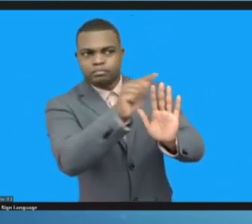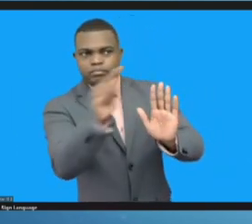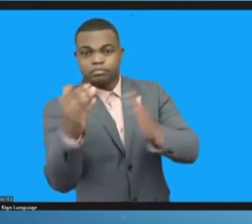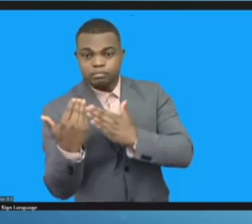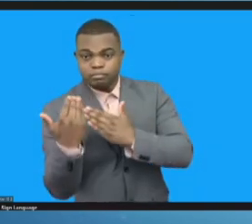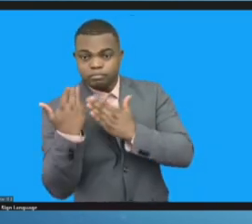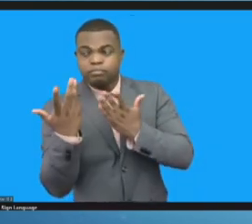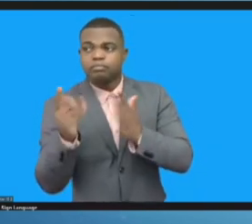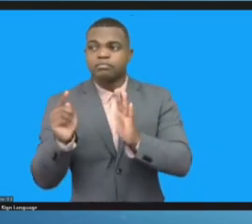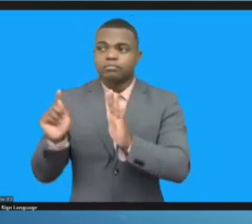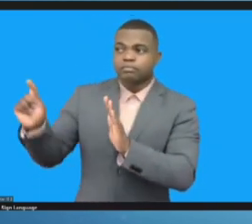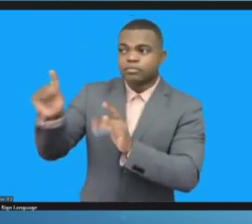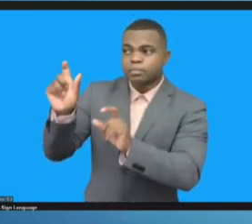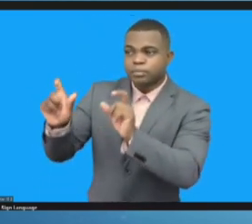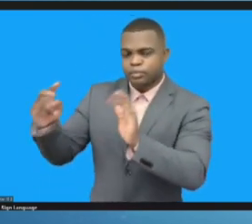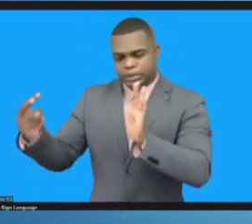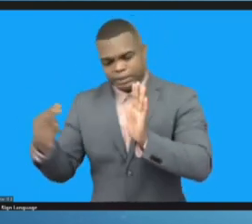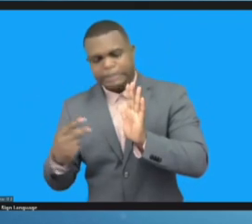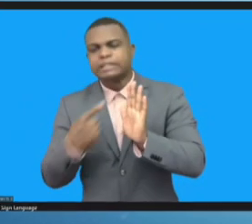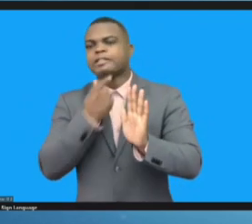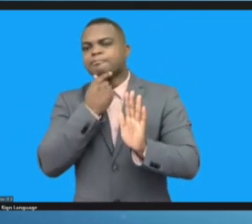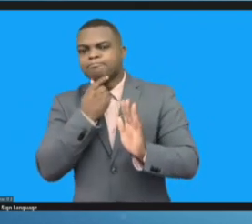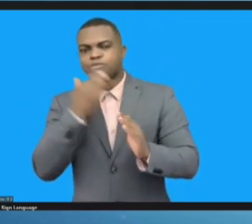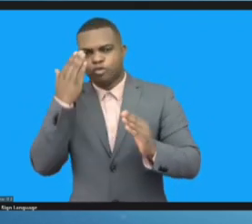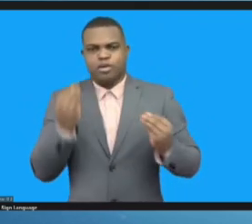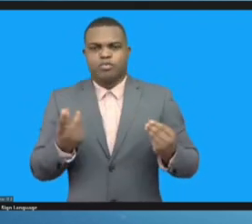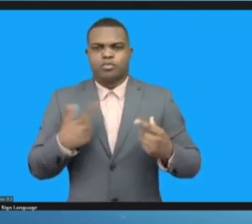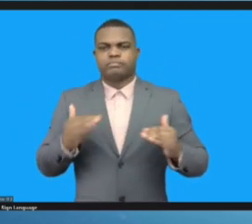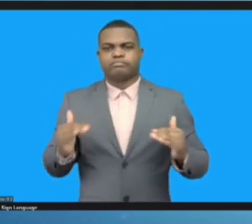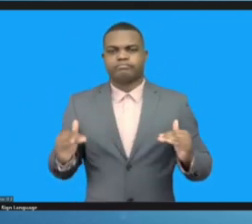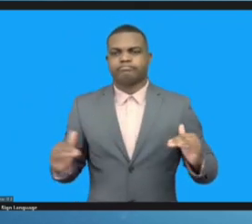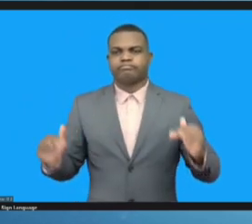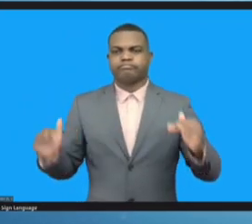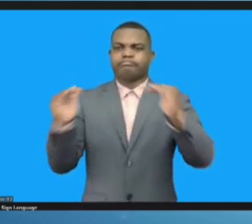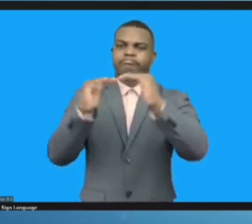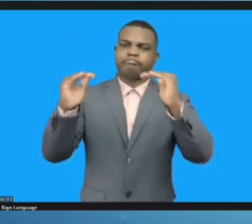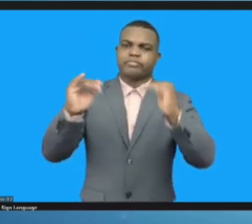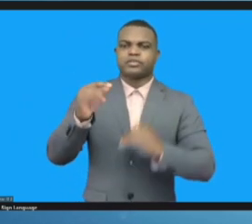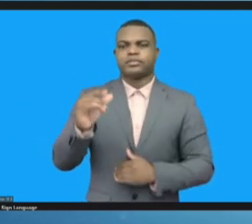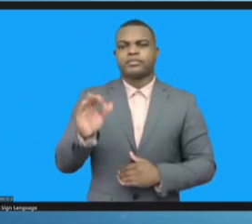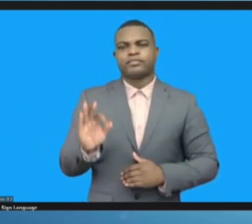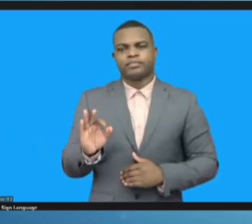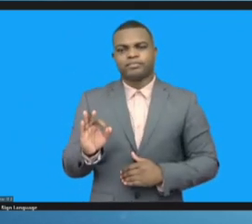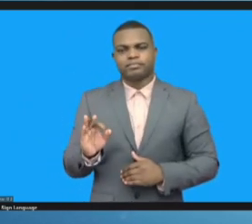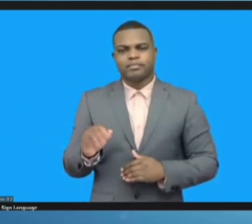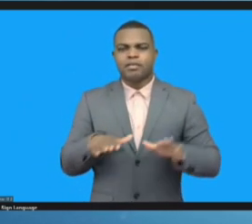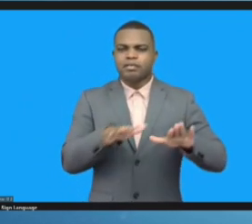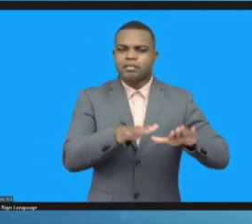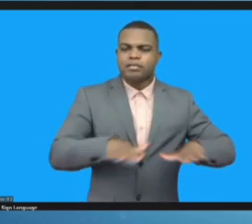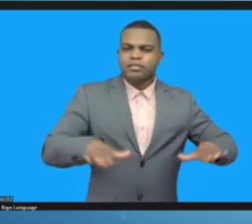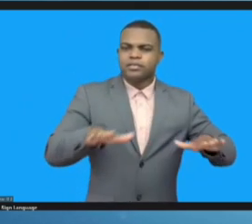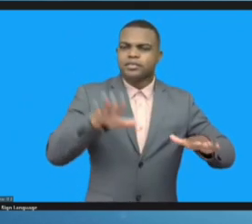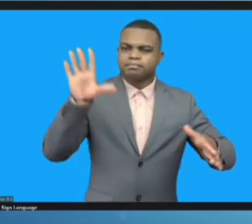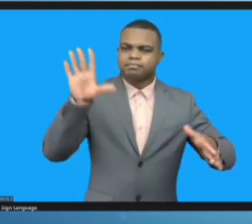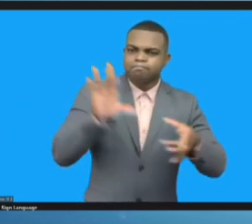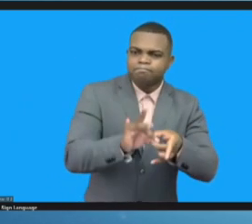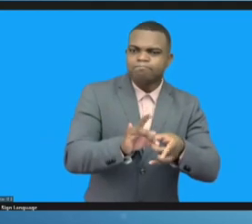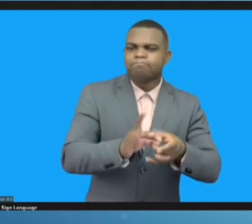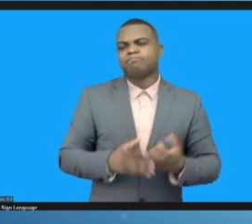want to see at all levels, whether it be in shaping global norms and